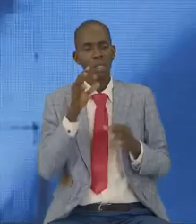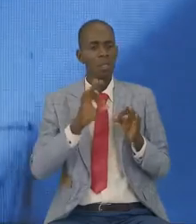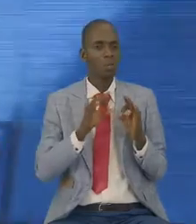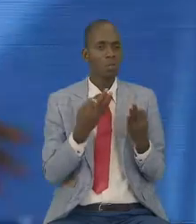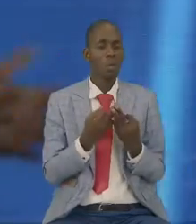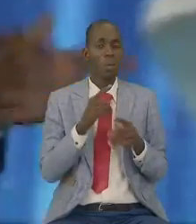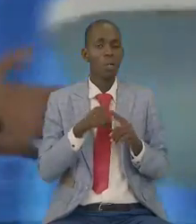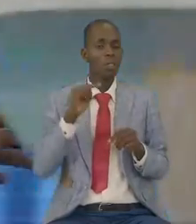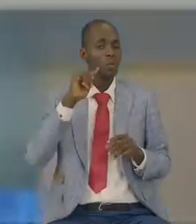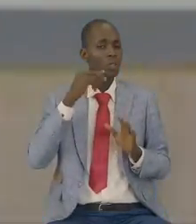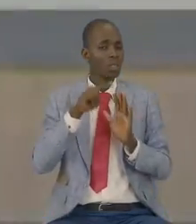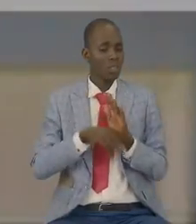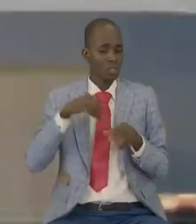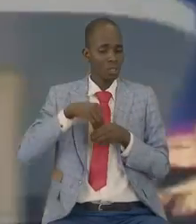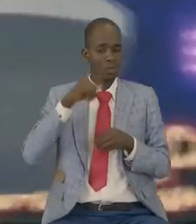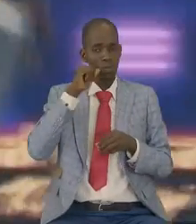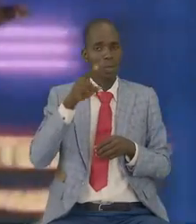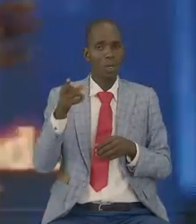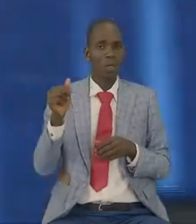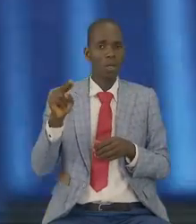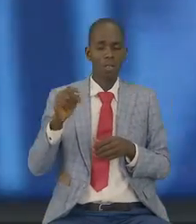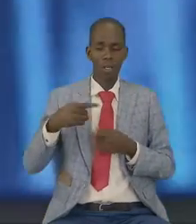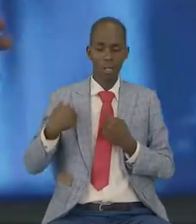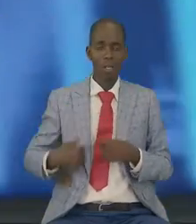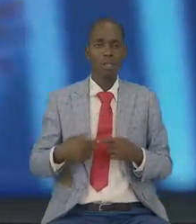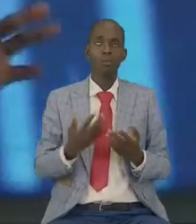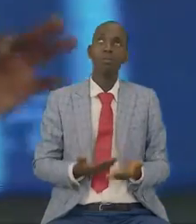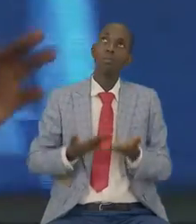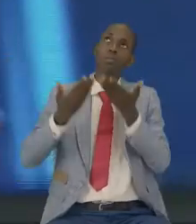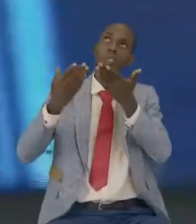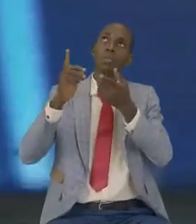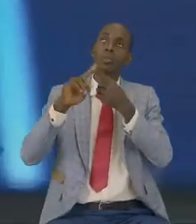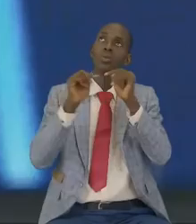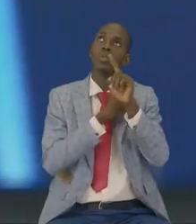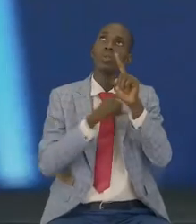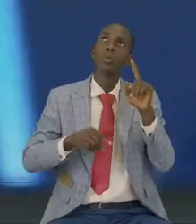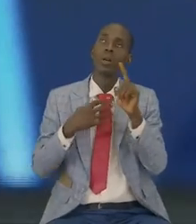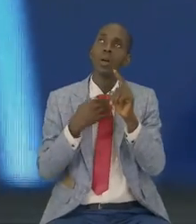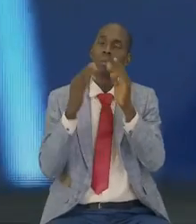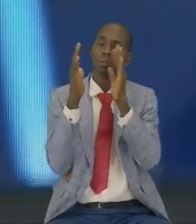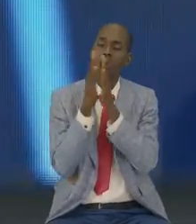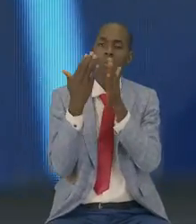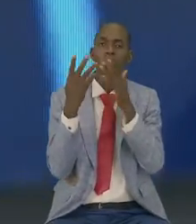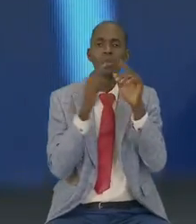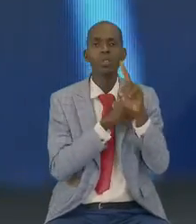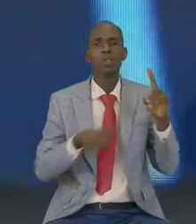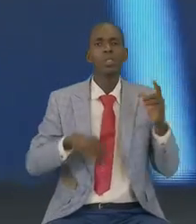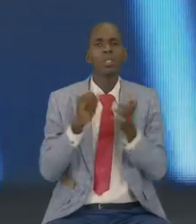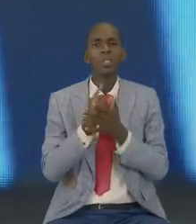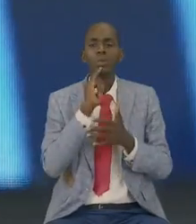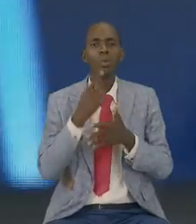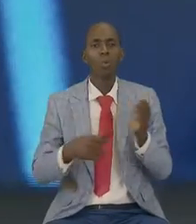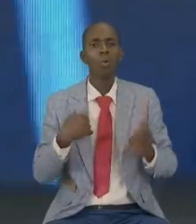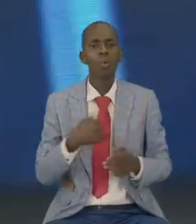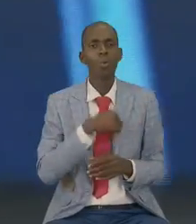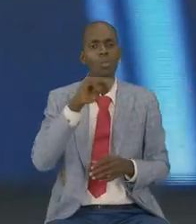in her soul, she went to the Lord and laid her supplication before the Lord. That is what we need to do.